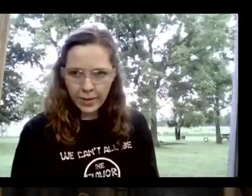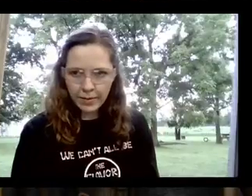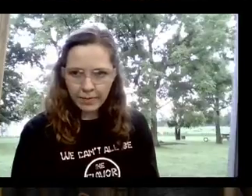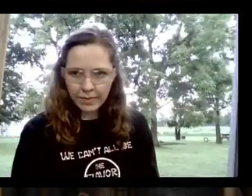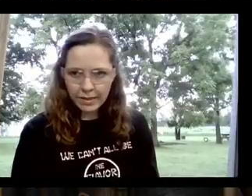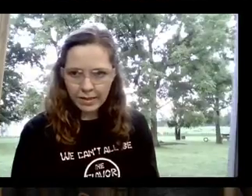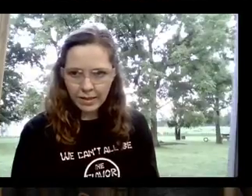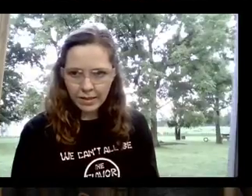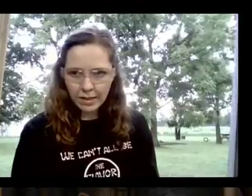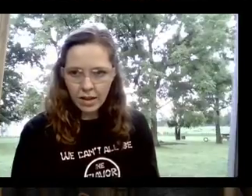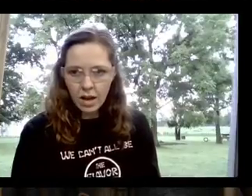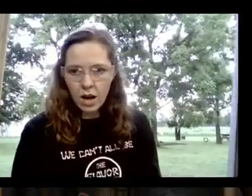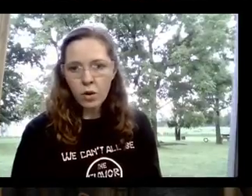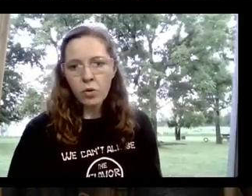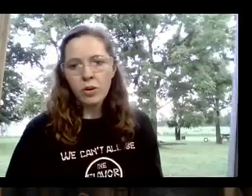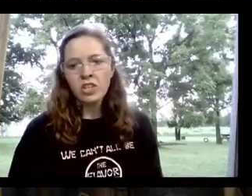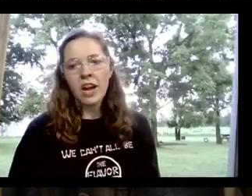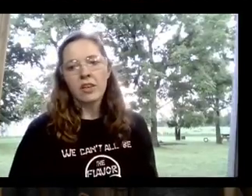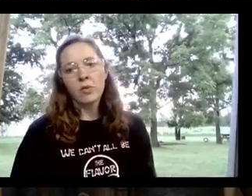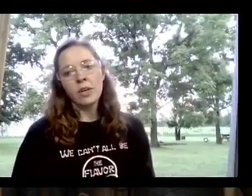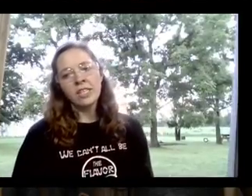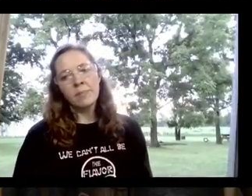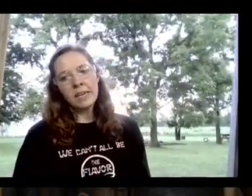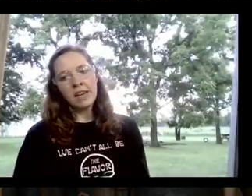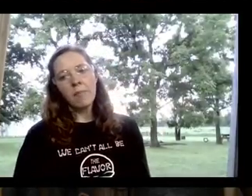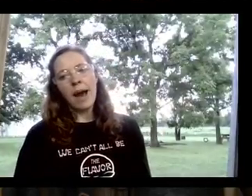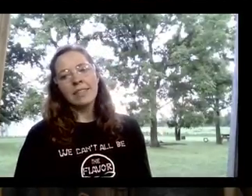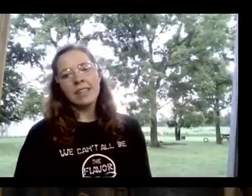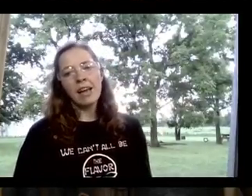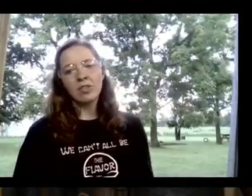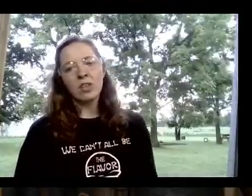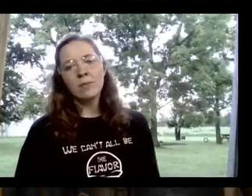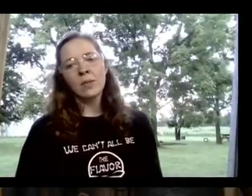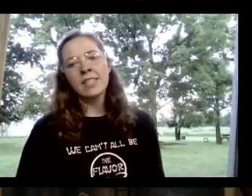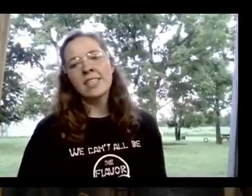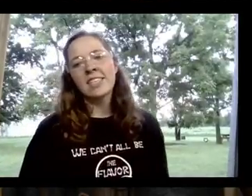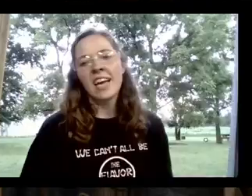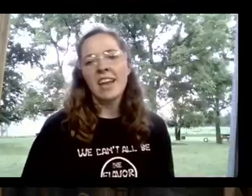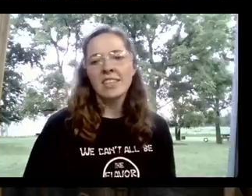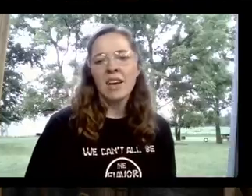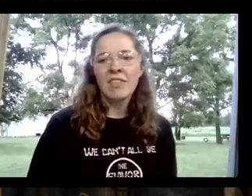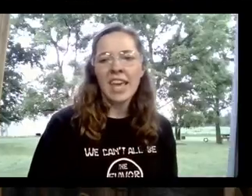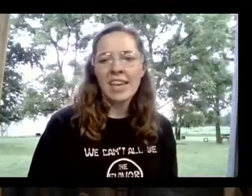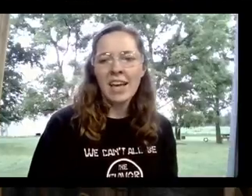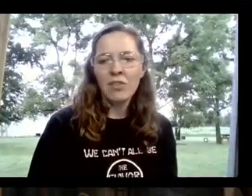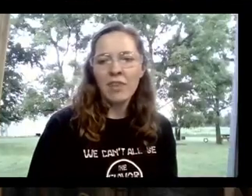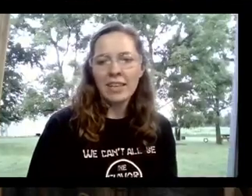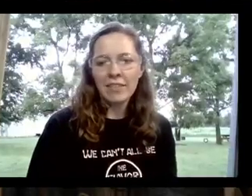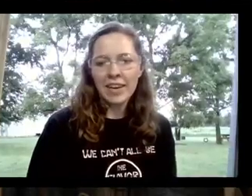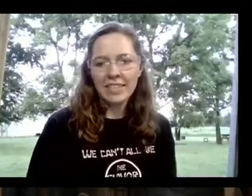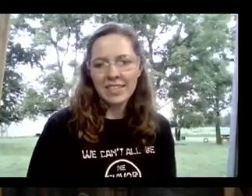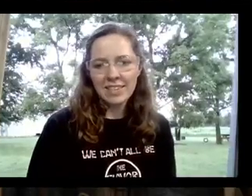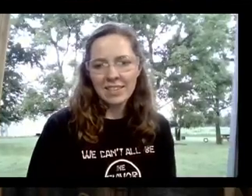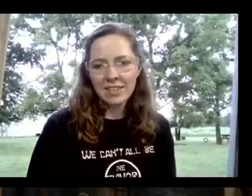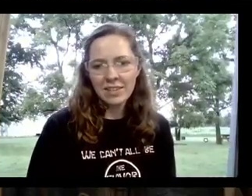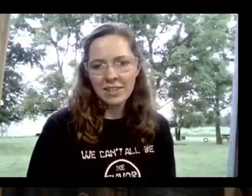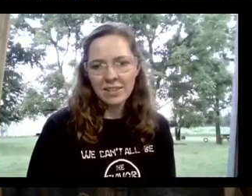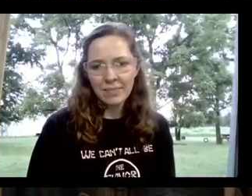One moment. Oh, Quayshire. Roy, speaking of past live streams, what's the status of the handheld filing